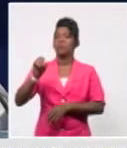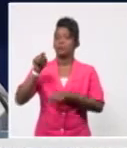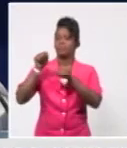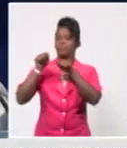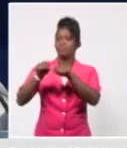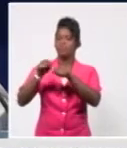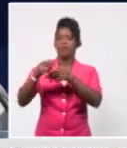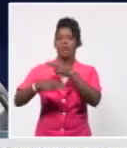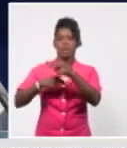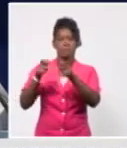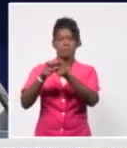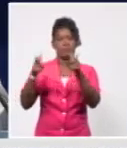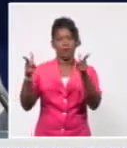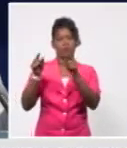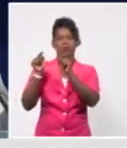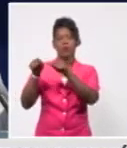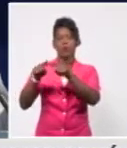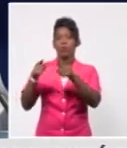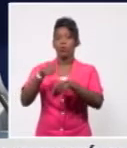903 in Havana's,